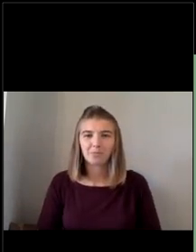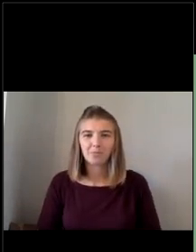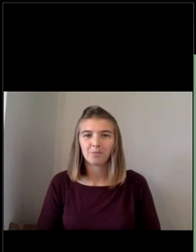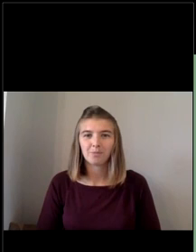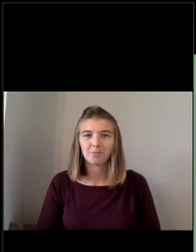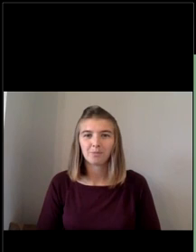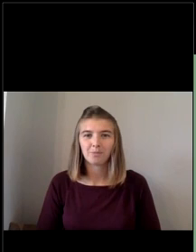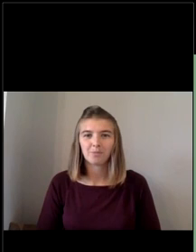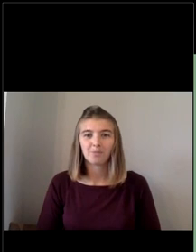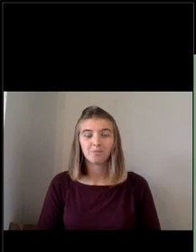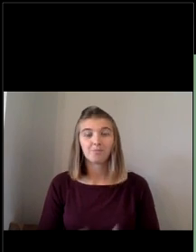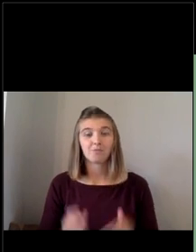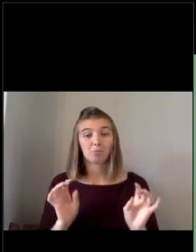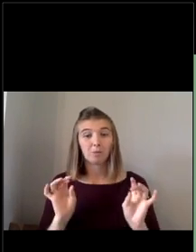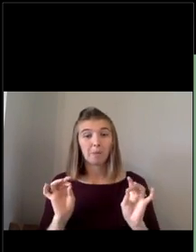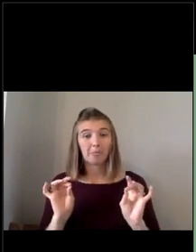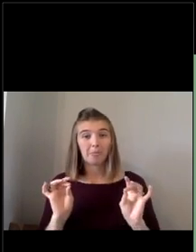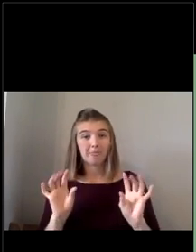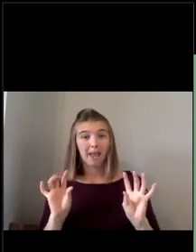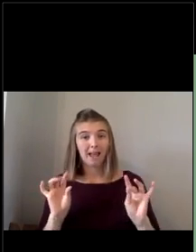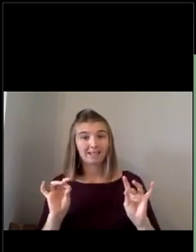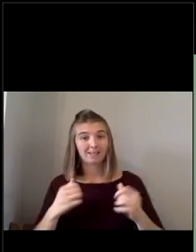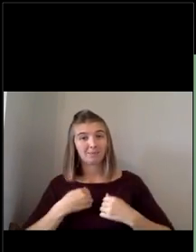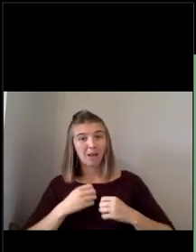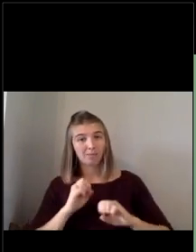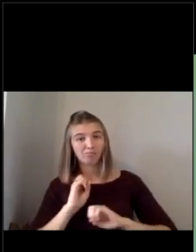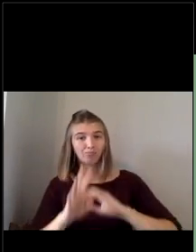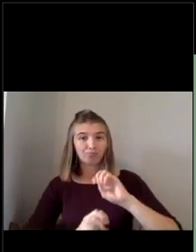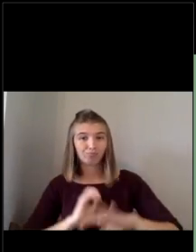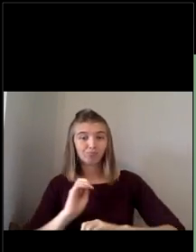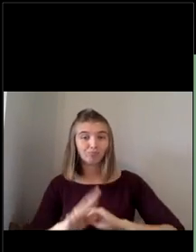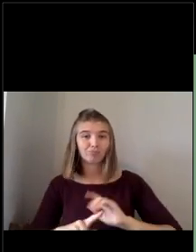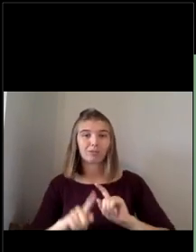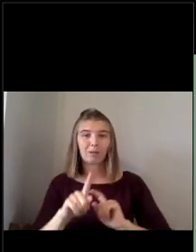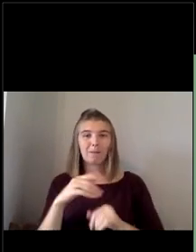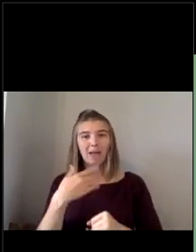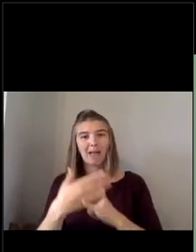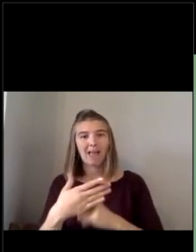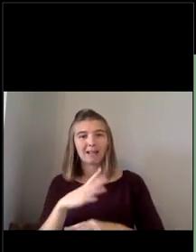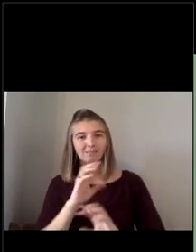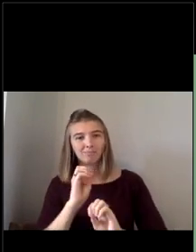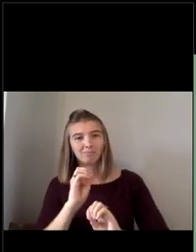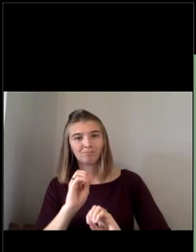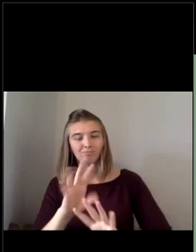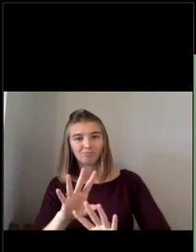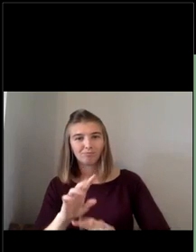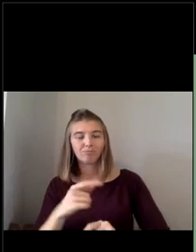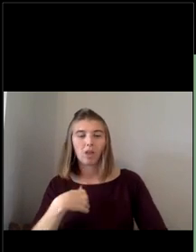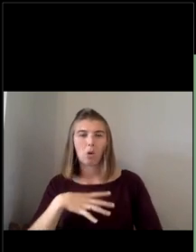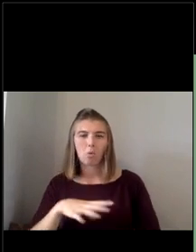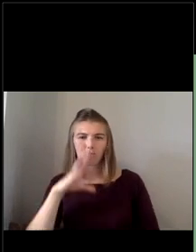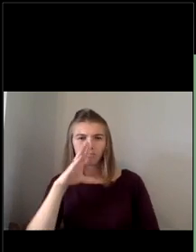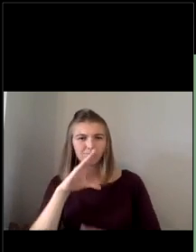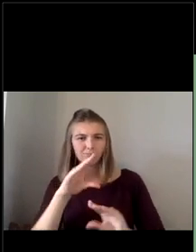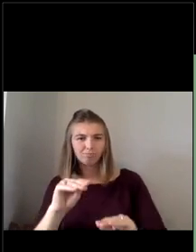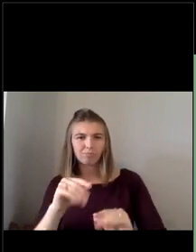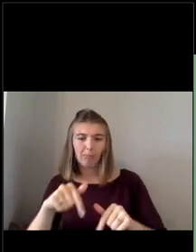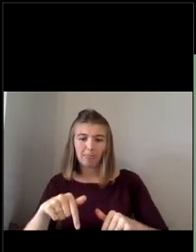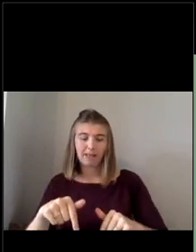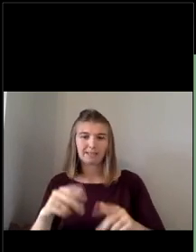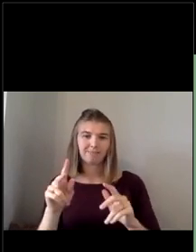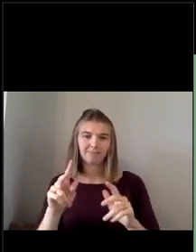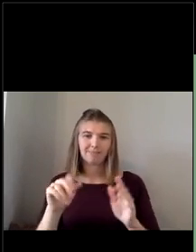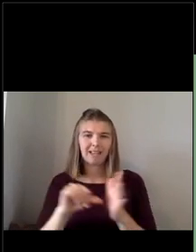That is all I want to cover. But in conclusion, I want to say that this is an important issue because it can cause some